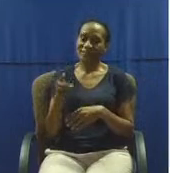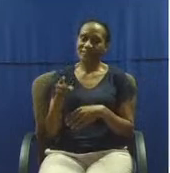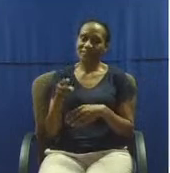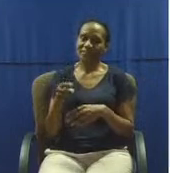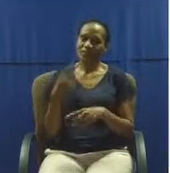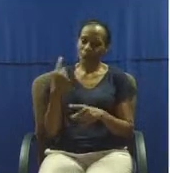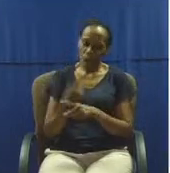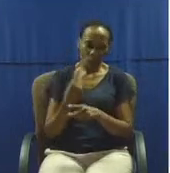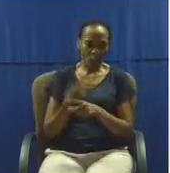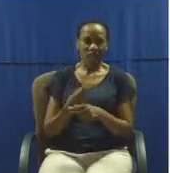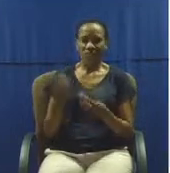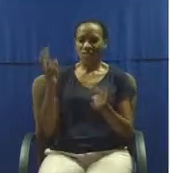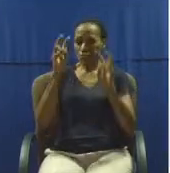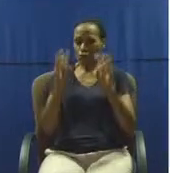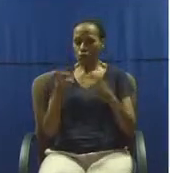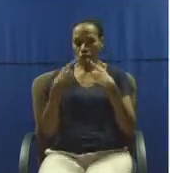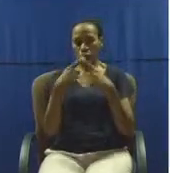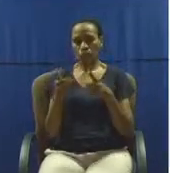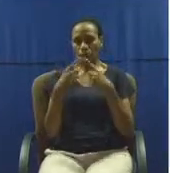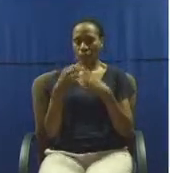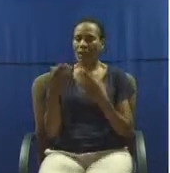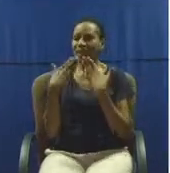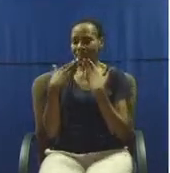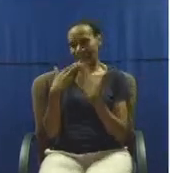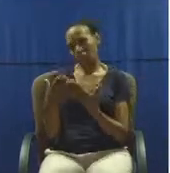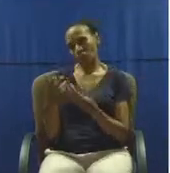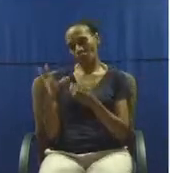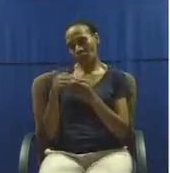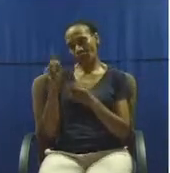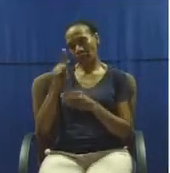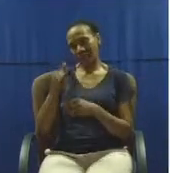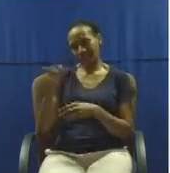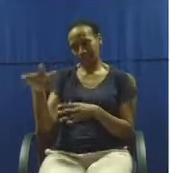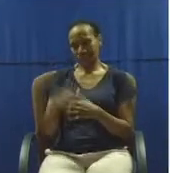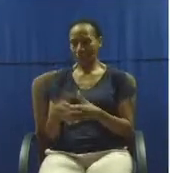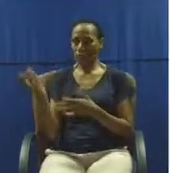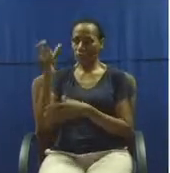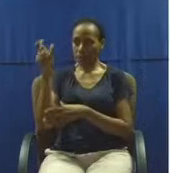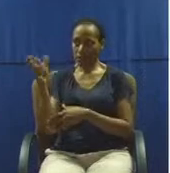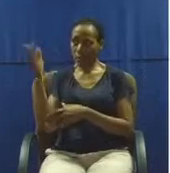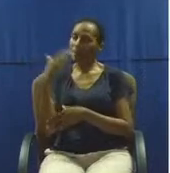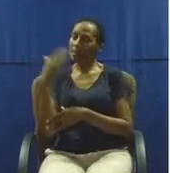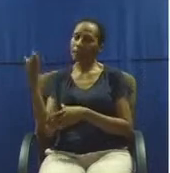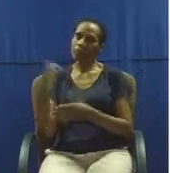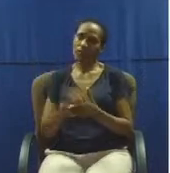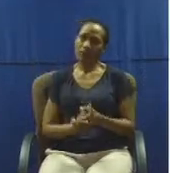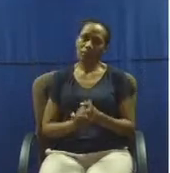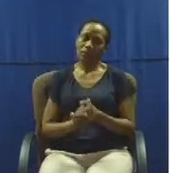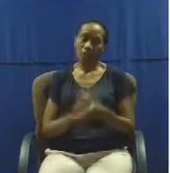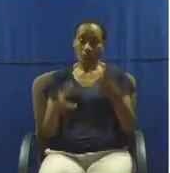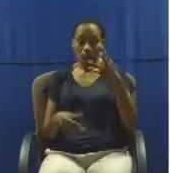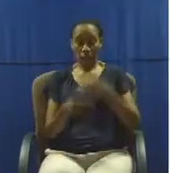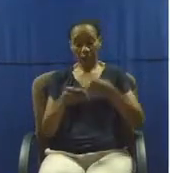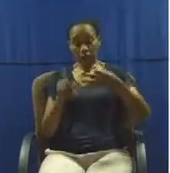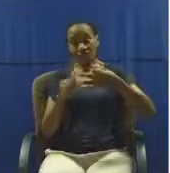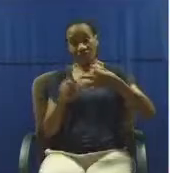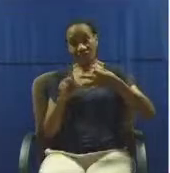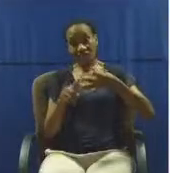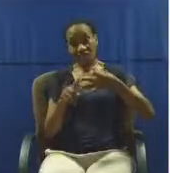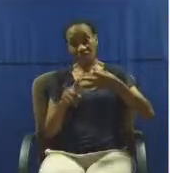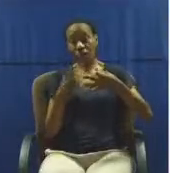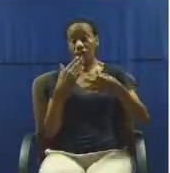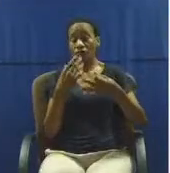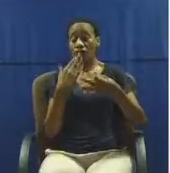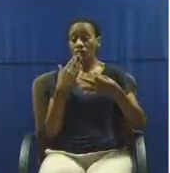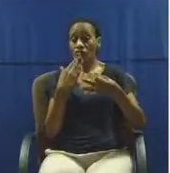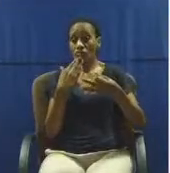continuing to raise these issues, Honorable Jumat Peterson. Thank you, Honorable Speaker. The third supplementary question will be